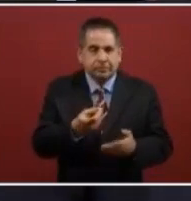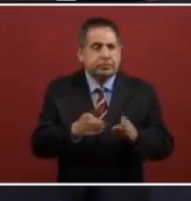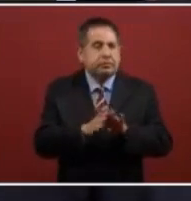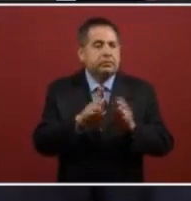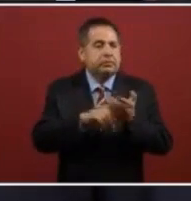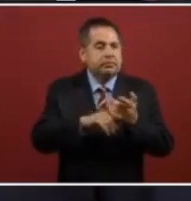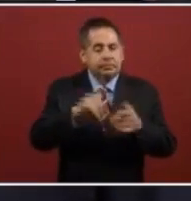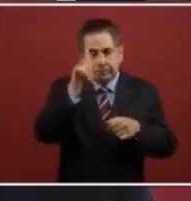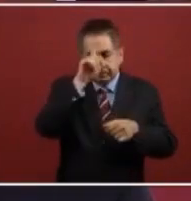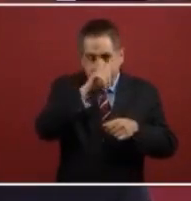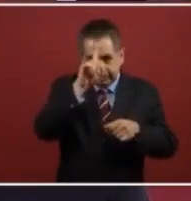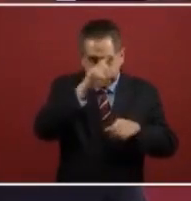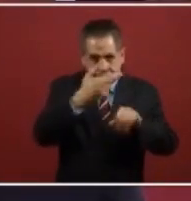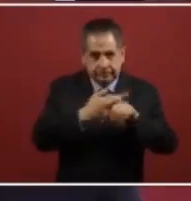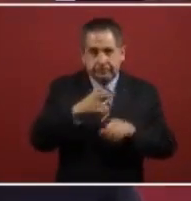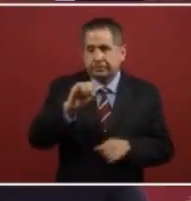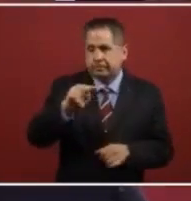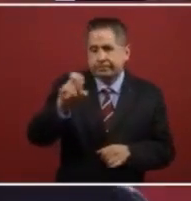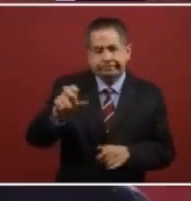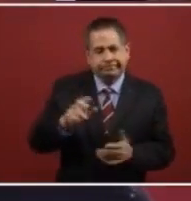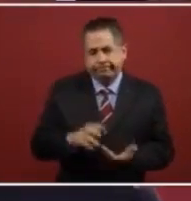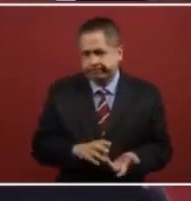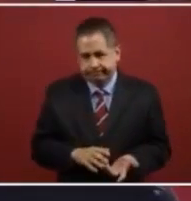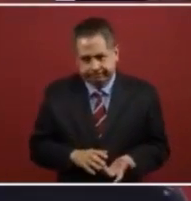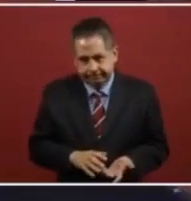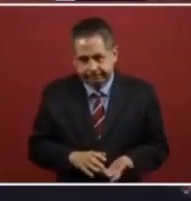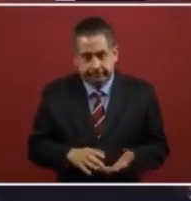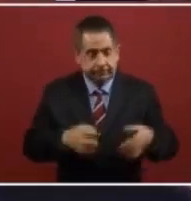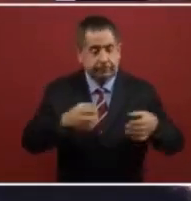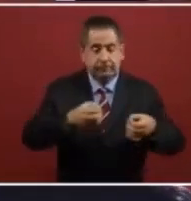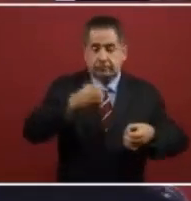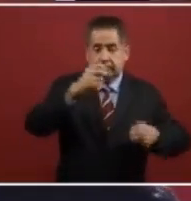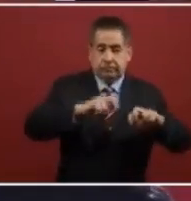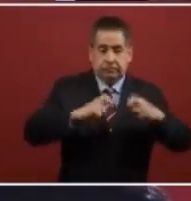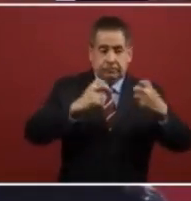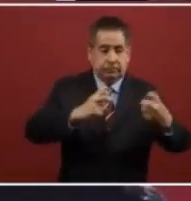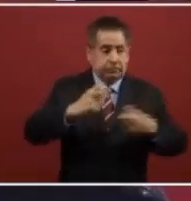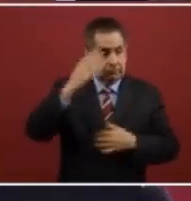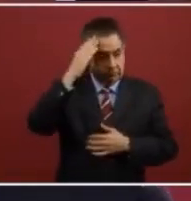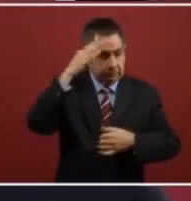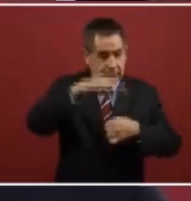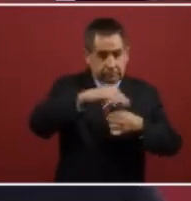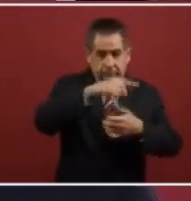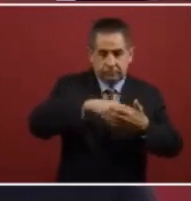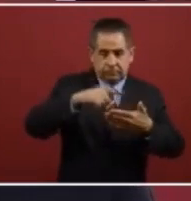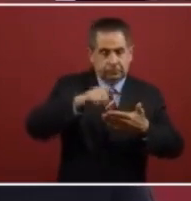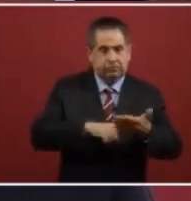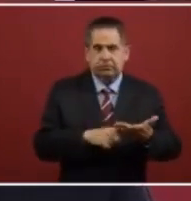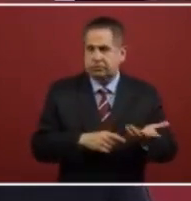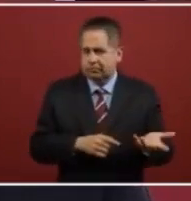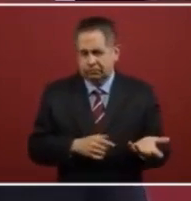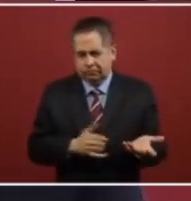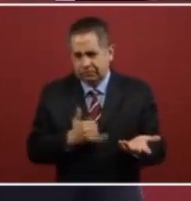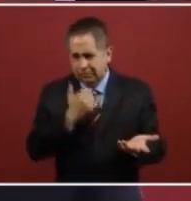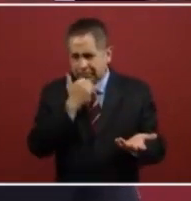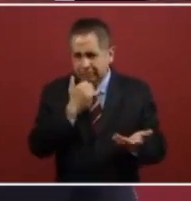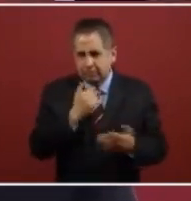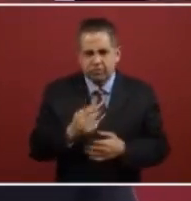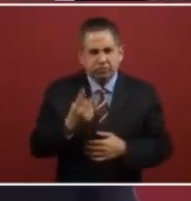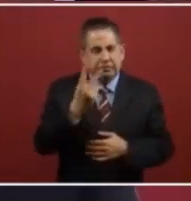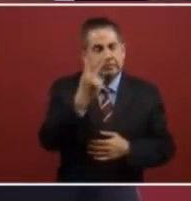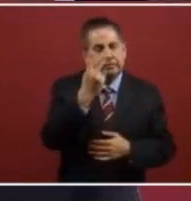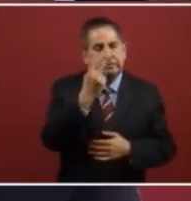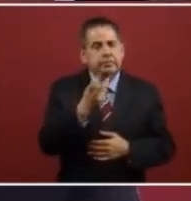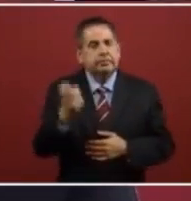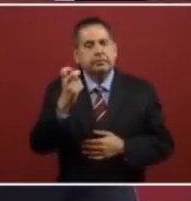del INE, He says, with los much respect, magistrados del Tribunal the magistrates, Electoral, the counselors,